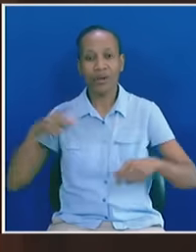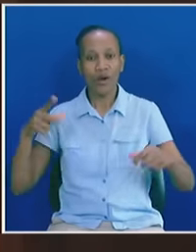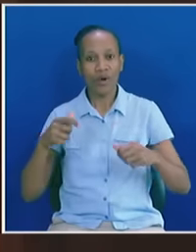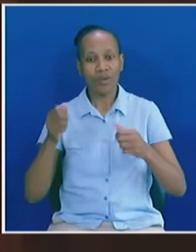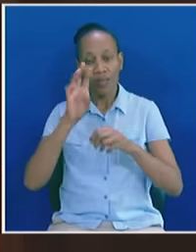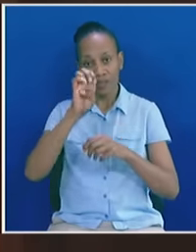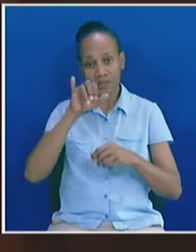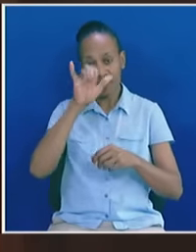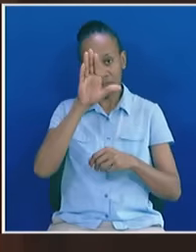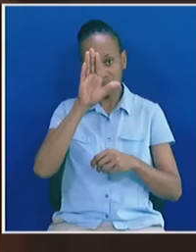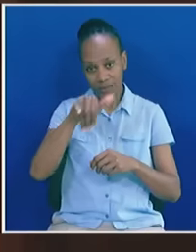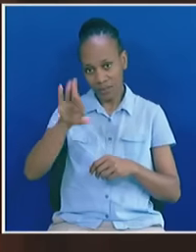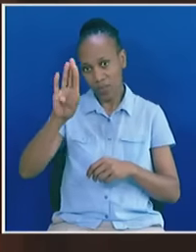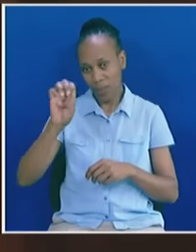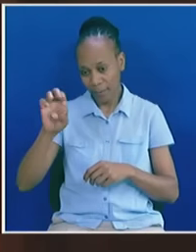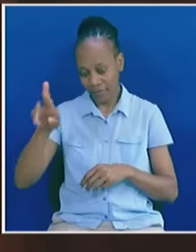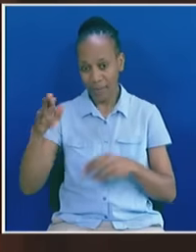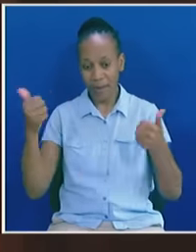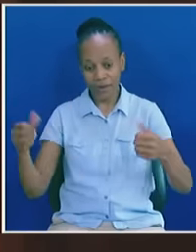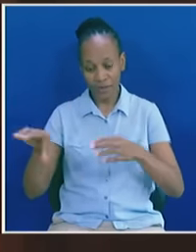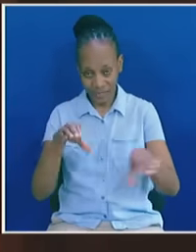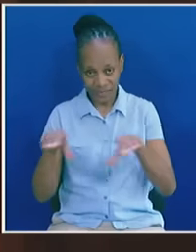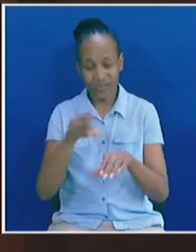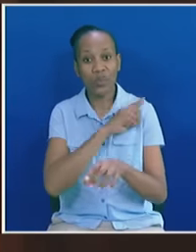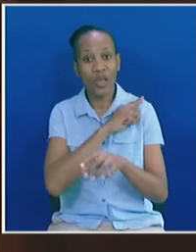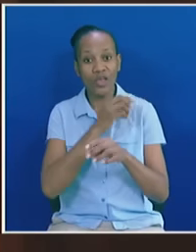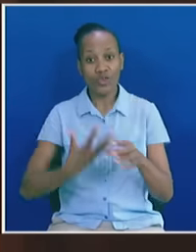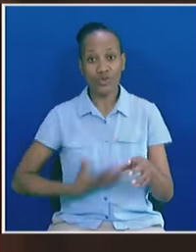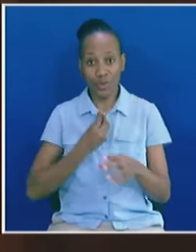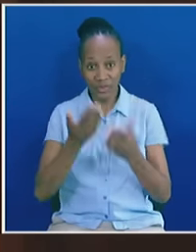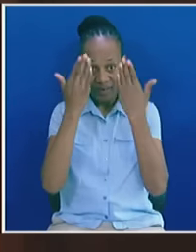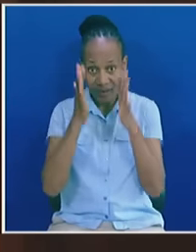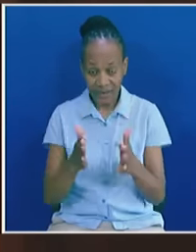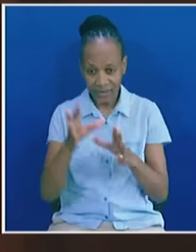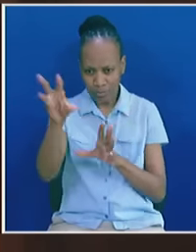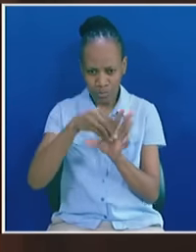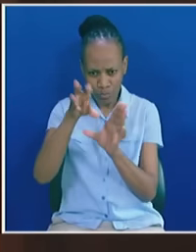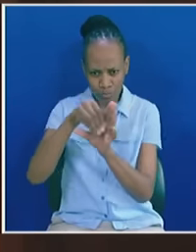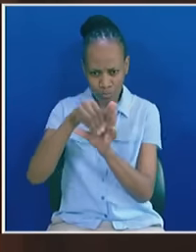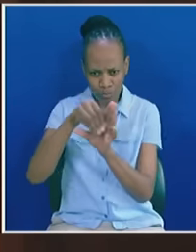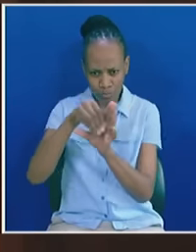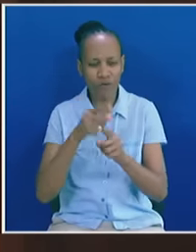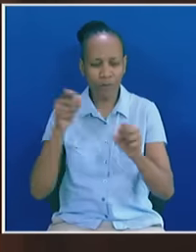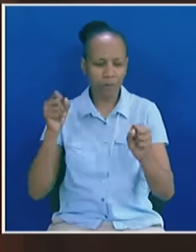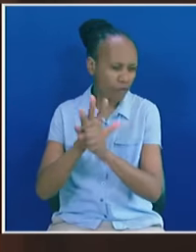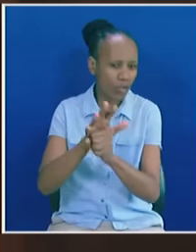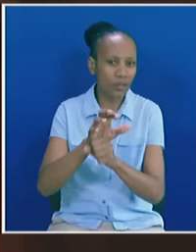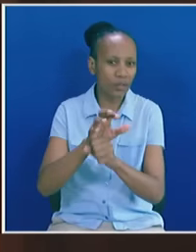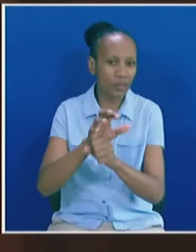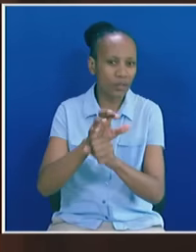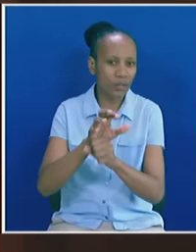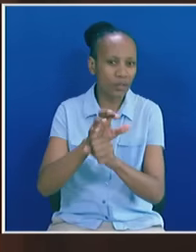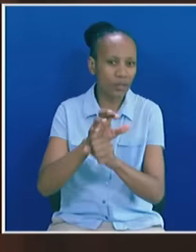bringing together top-performing maths, science, and technology students from across the length and breadth of our country under one roof